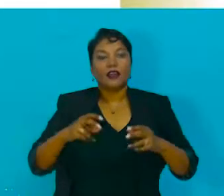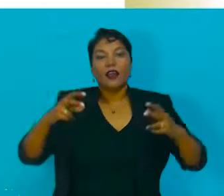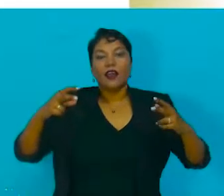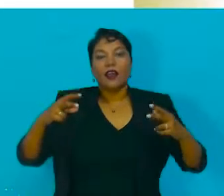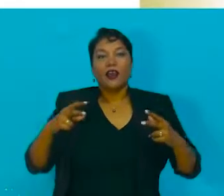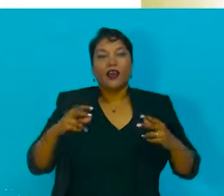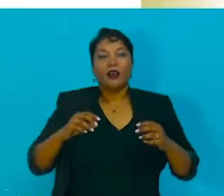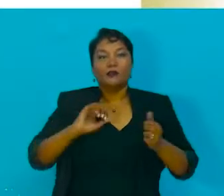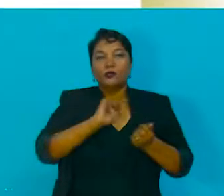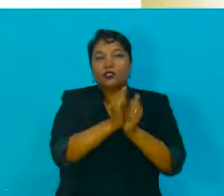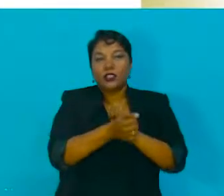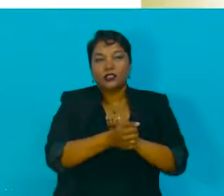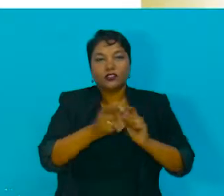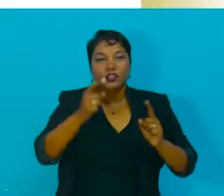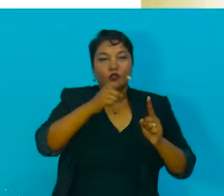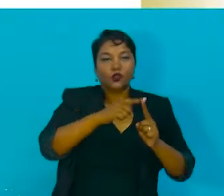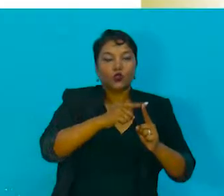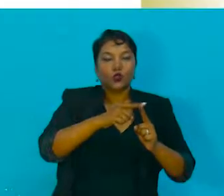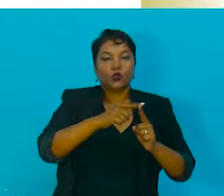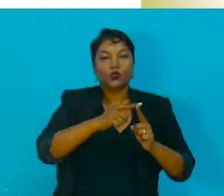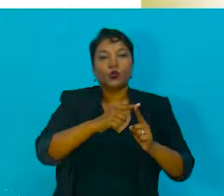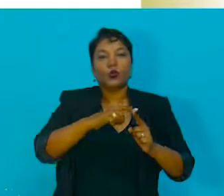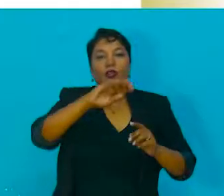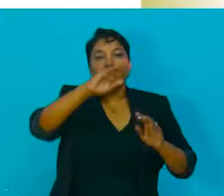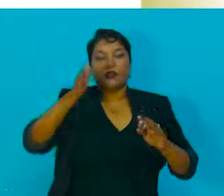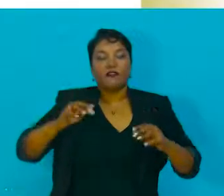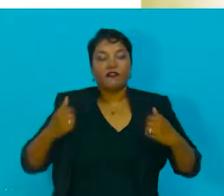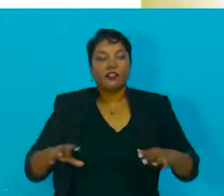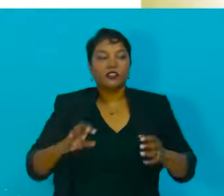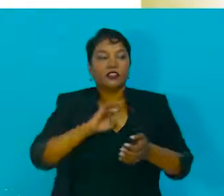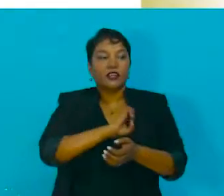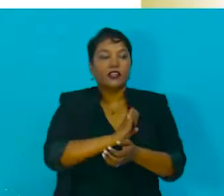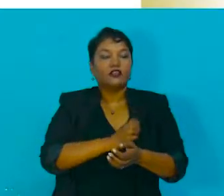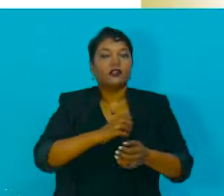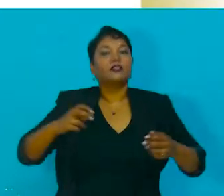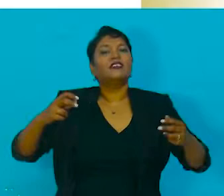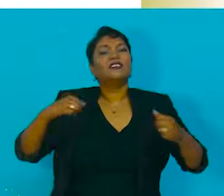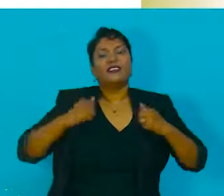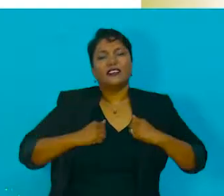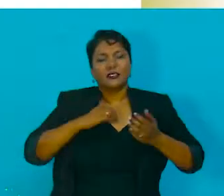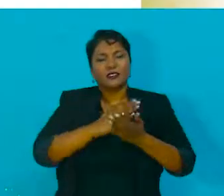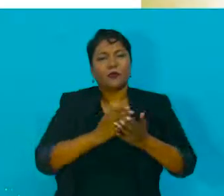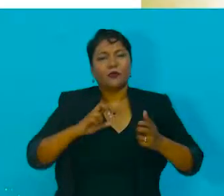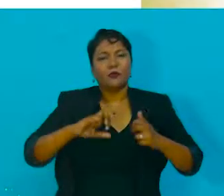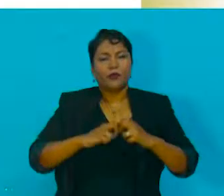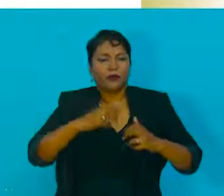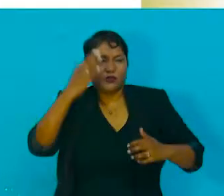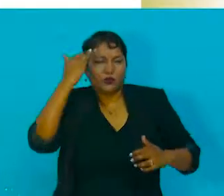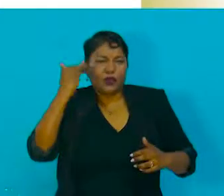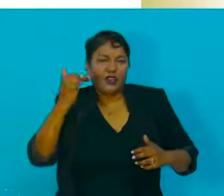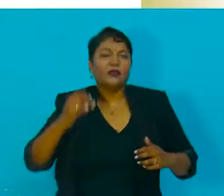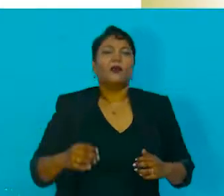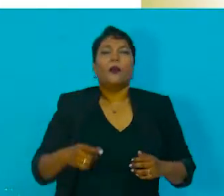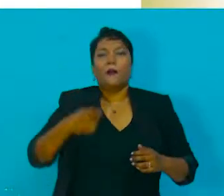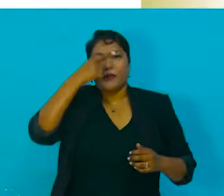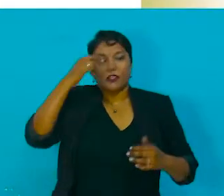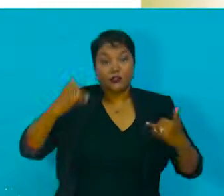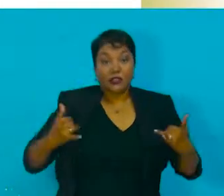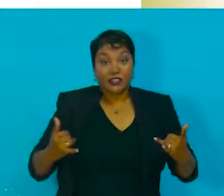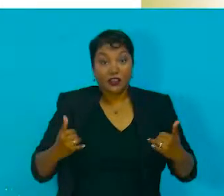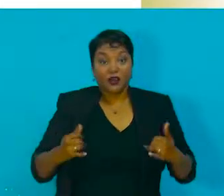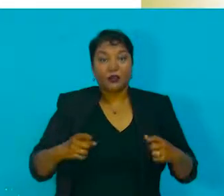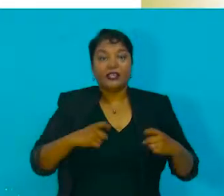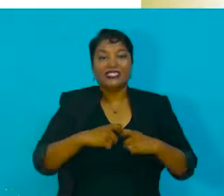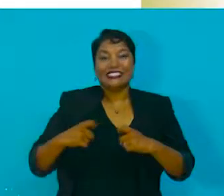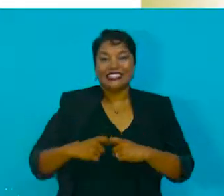traditional source in Trinidad and Tobago is very cheap. It's very, very cheap compared to compared to the cost of implementing renewable